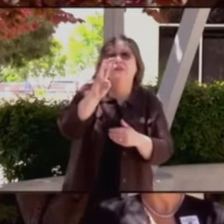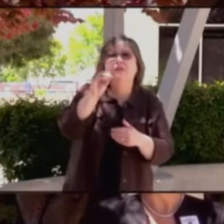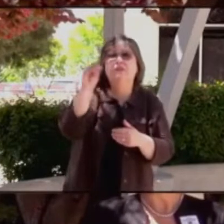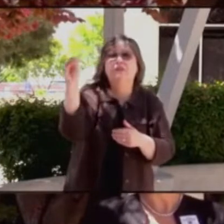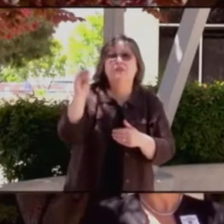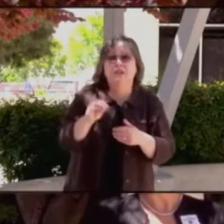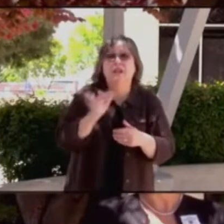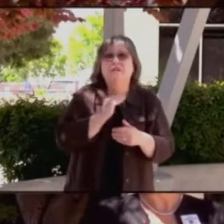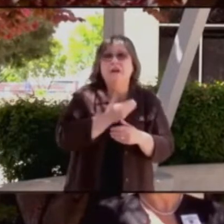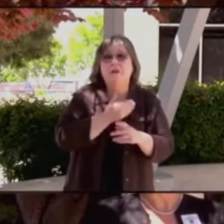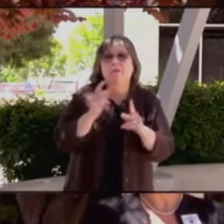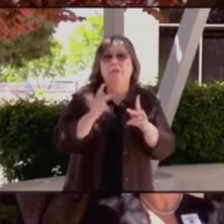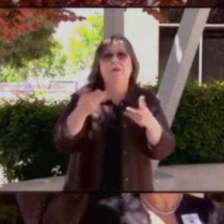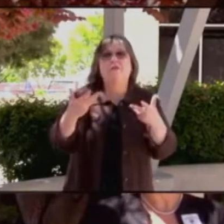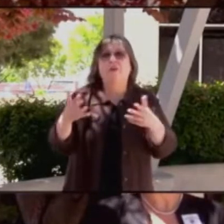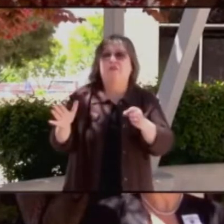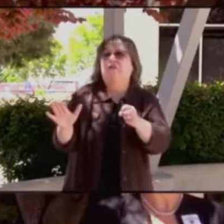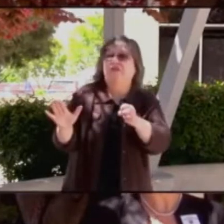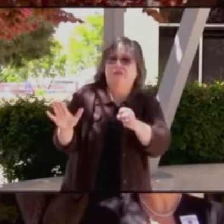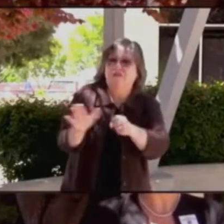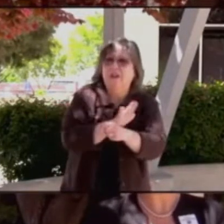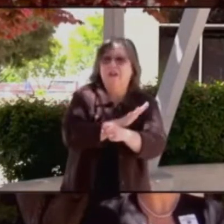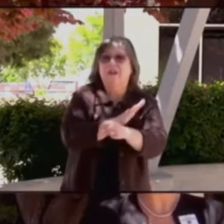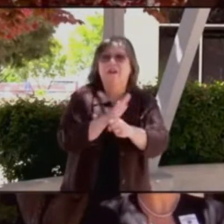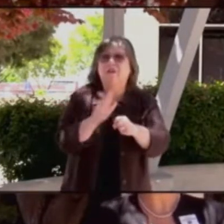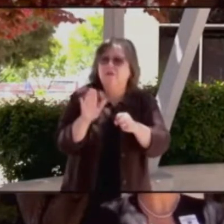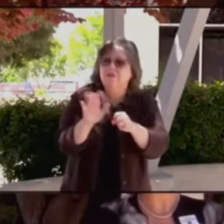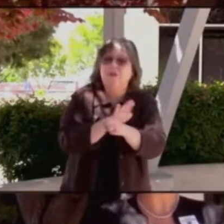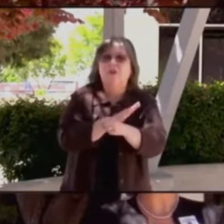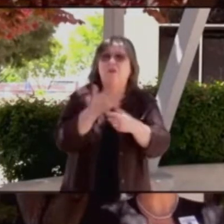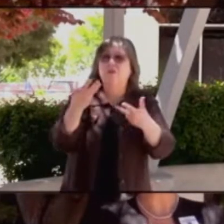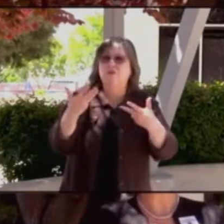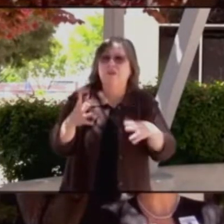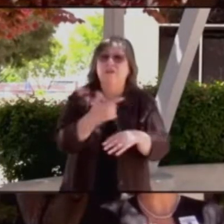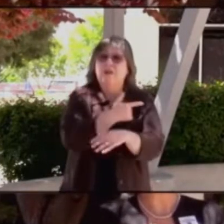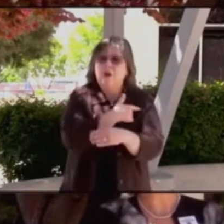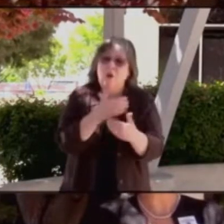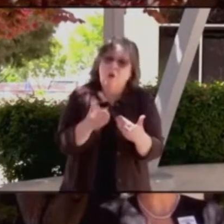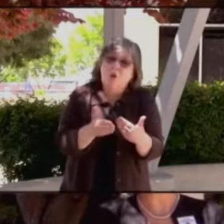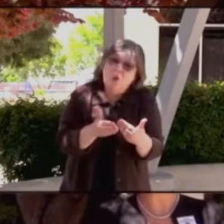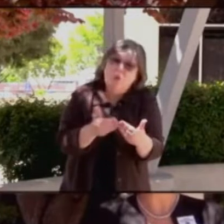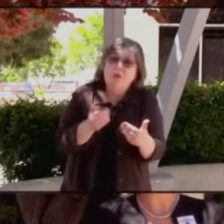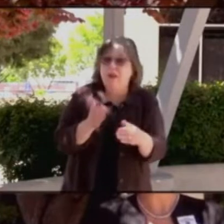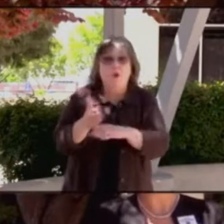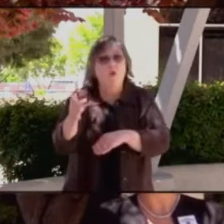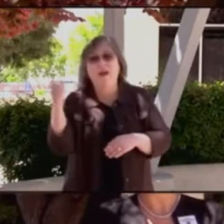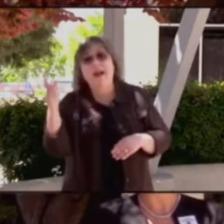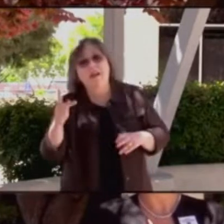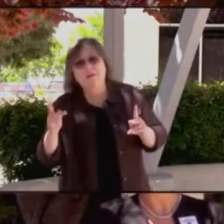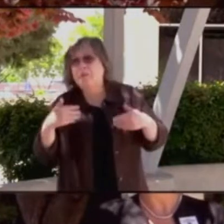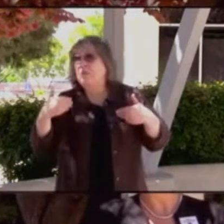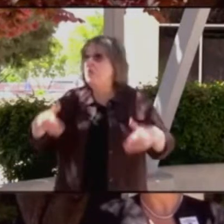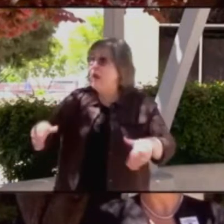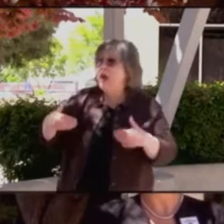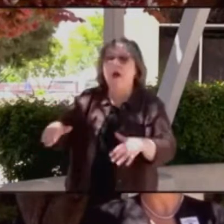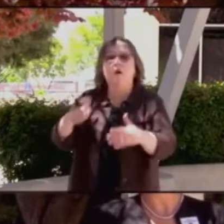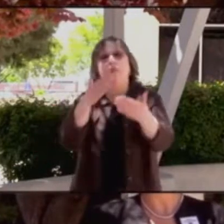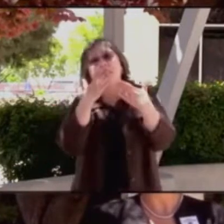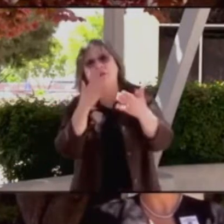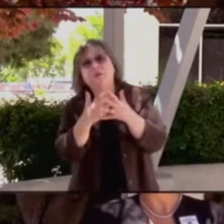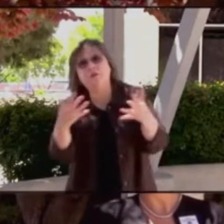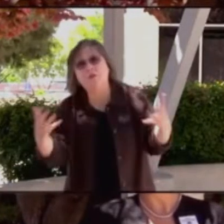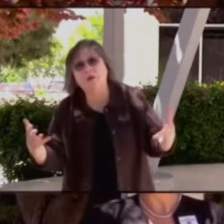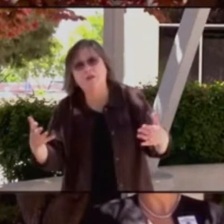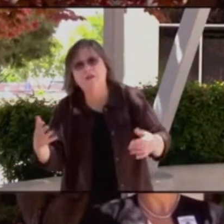60% of our residents is actually fully vaccinated. Certainly, I want to say so much thanks to our residents, but also to